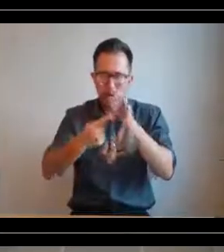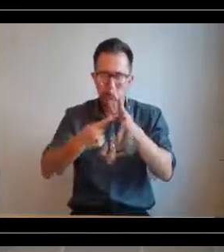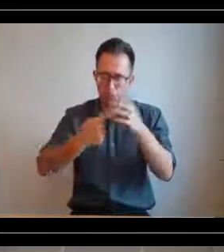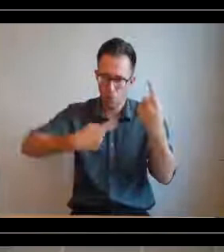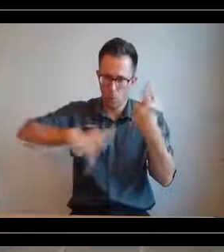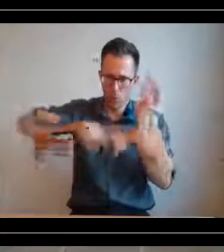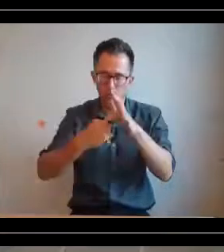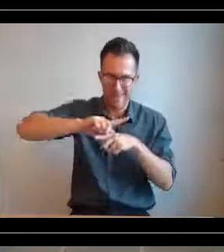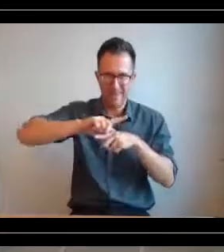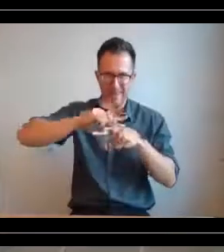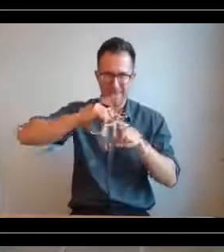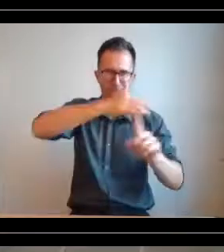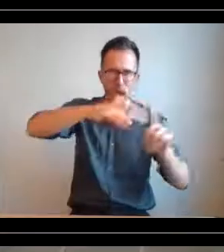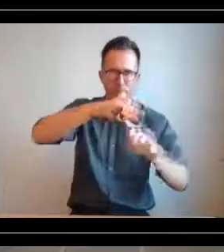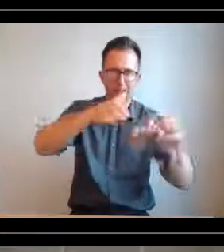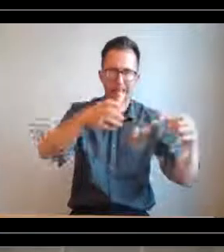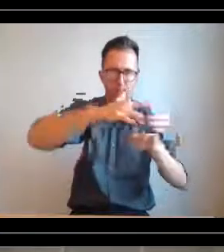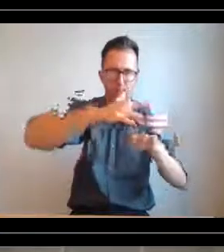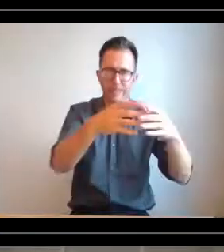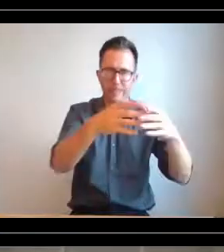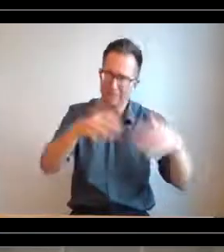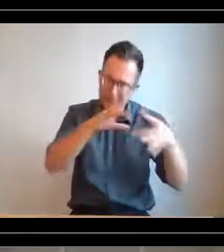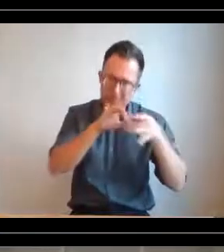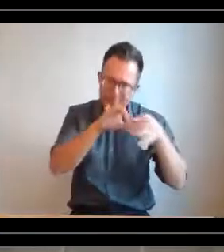because the length of time the